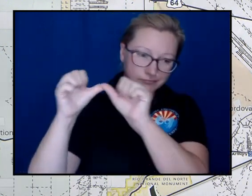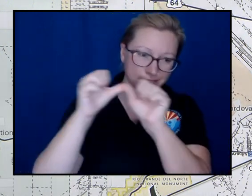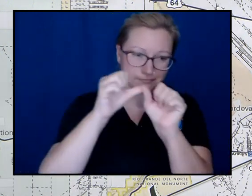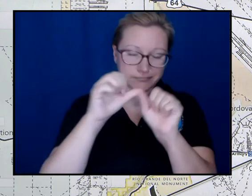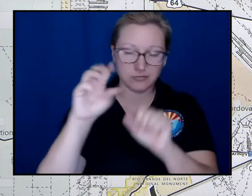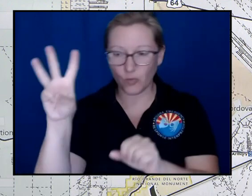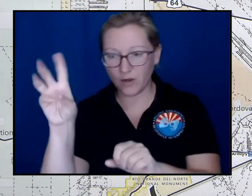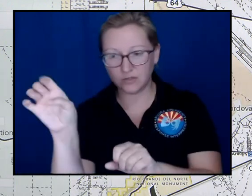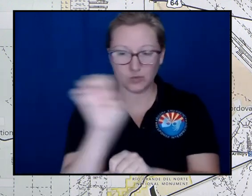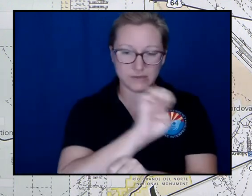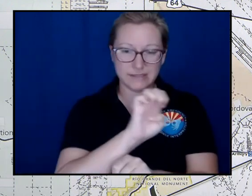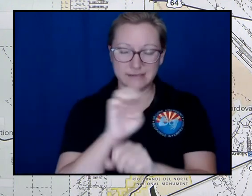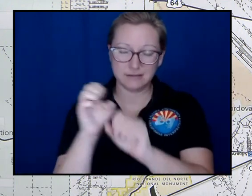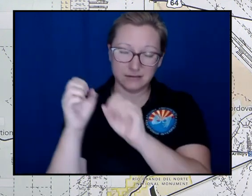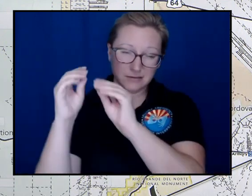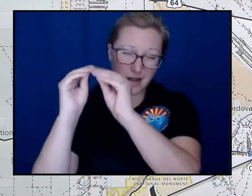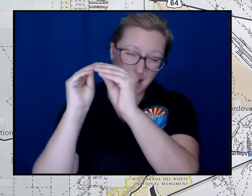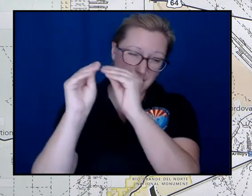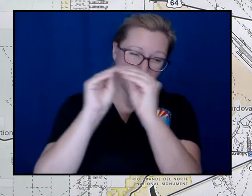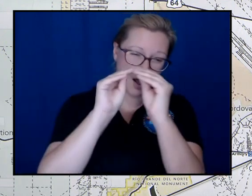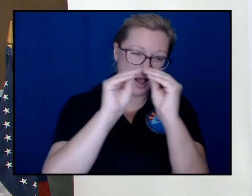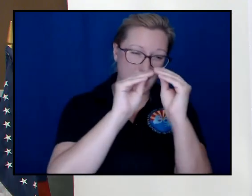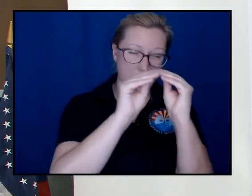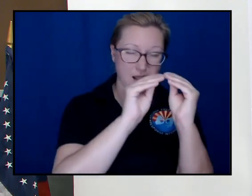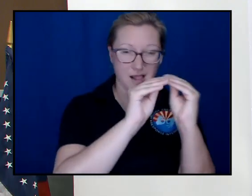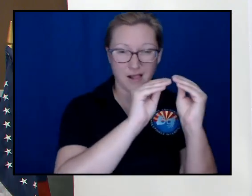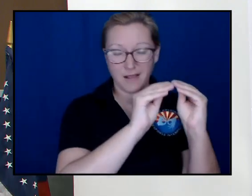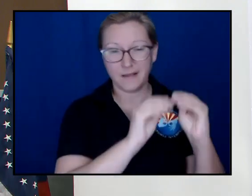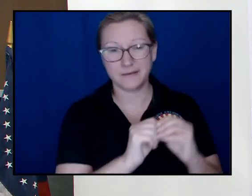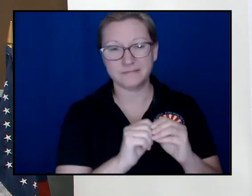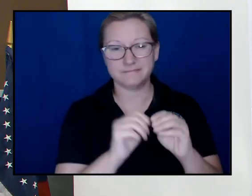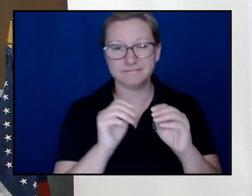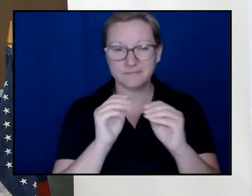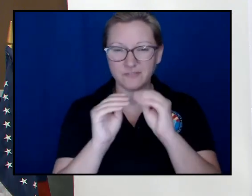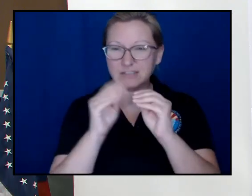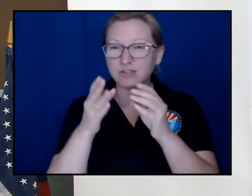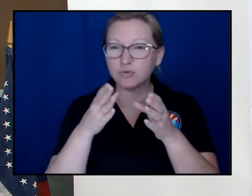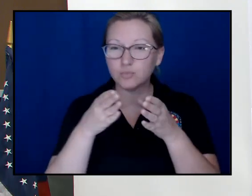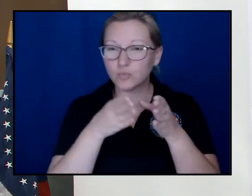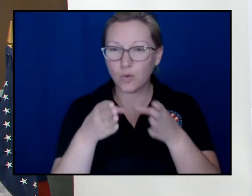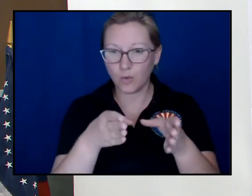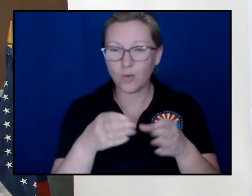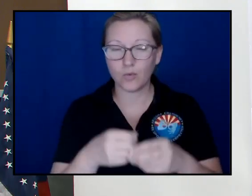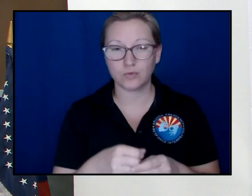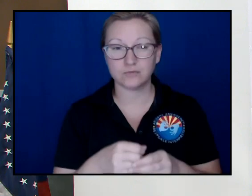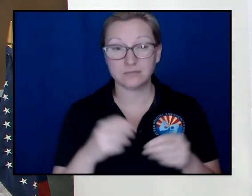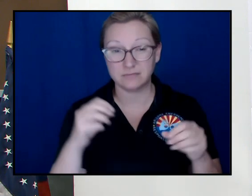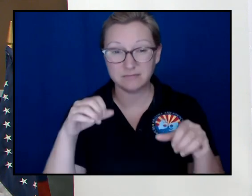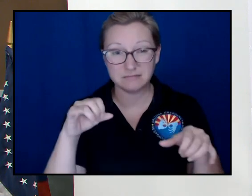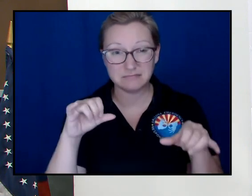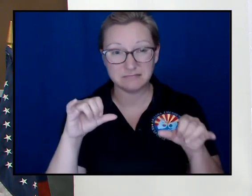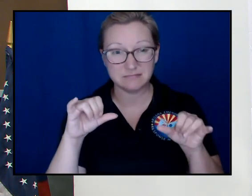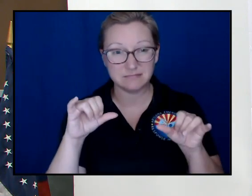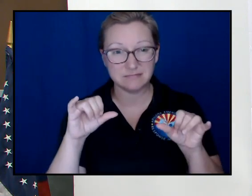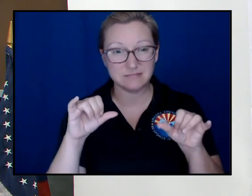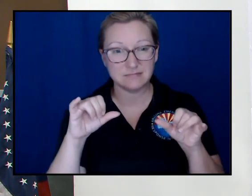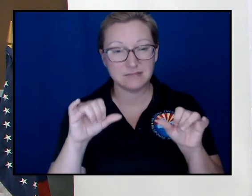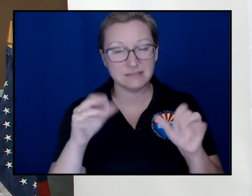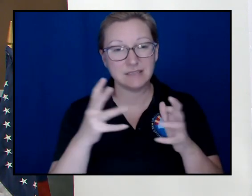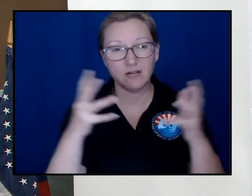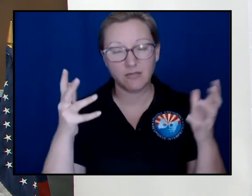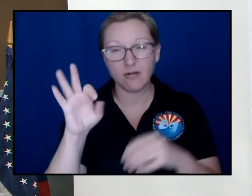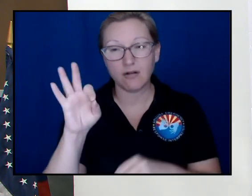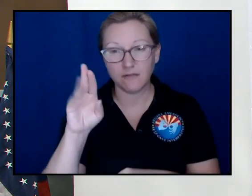there along that Pot Creek. There's still a lot of material, fuel wood